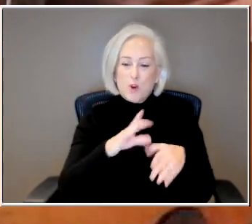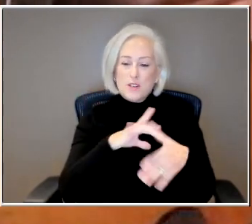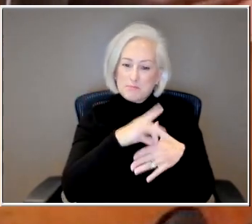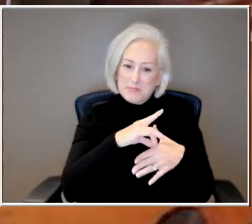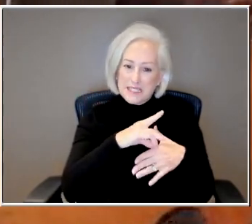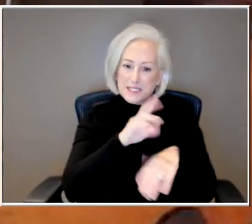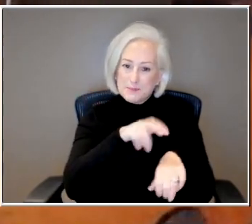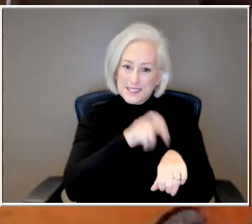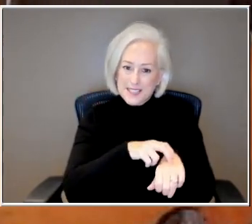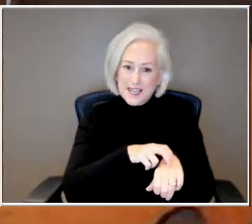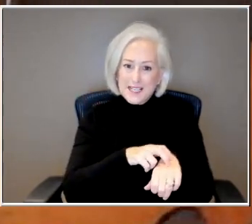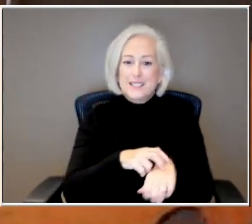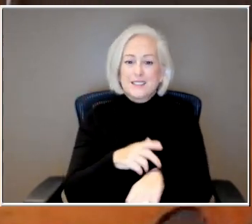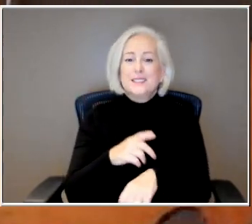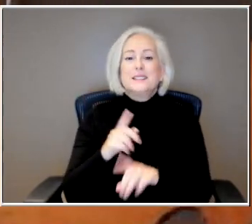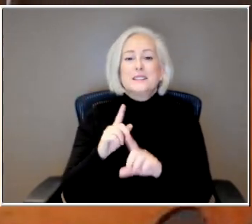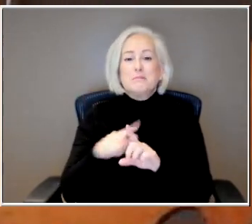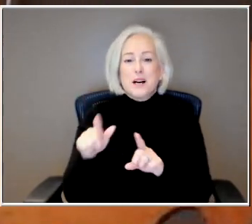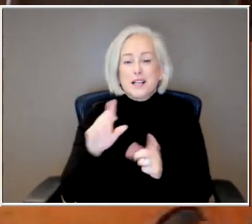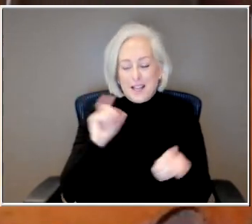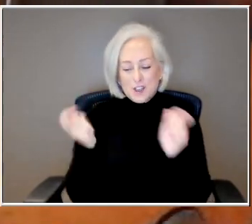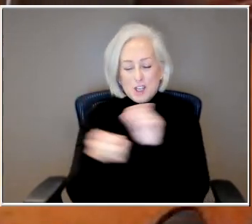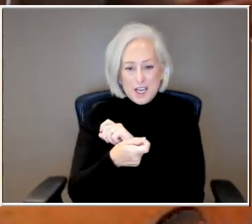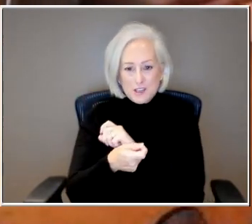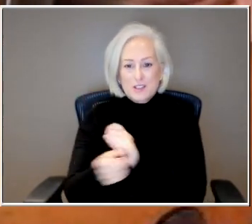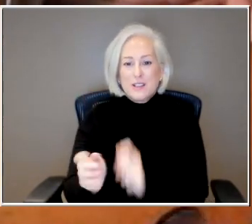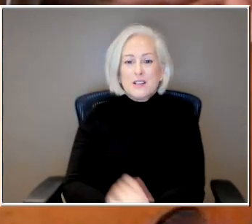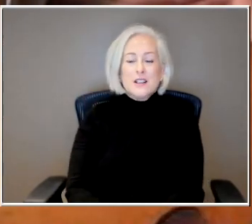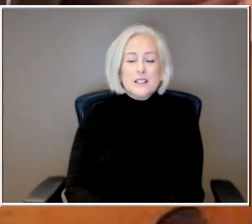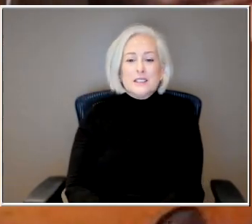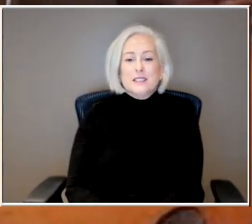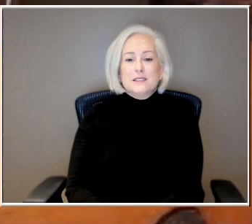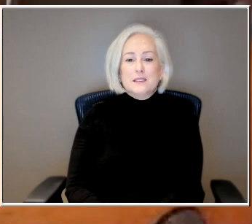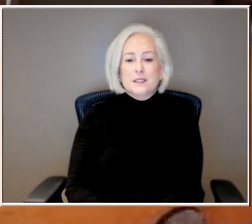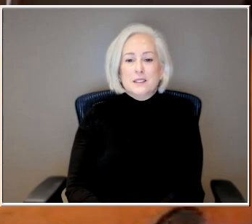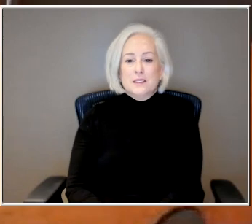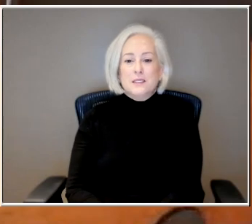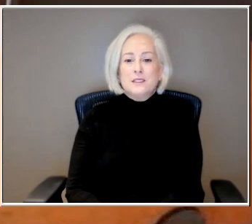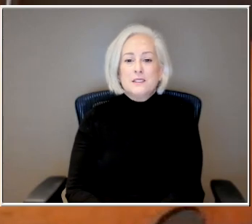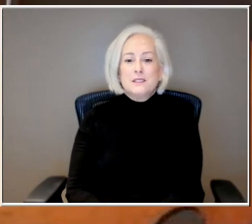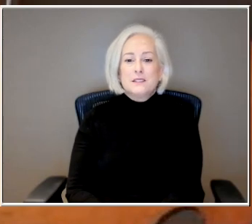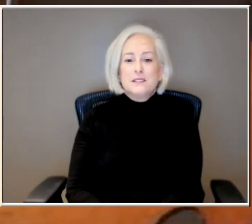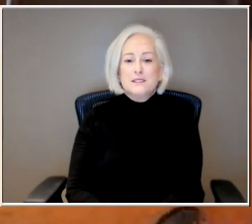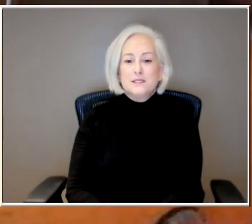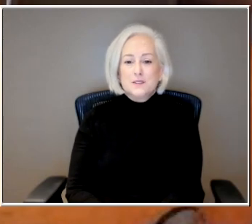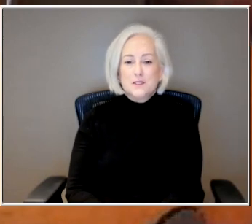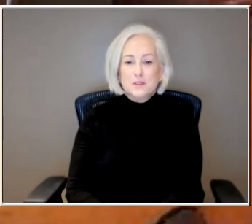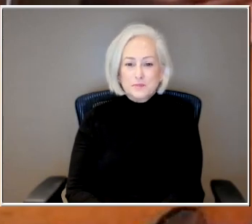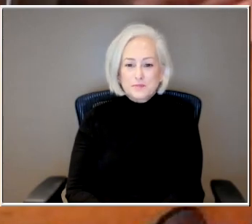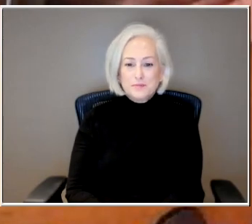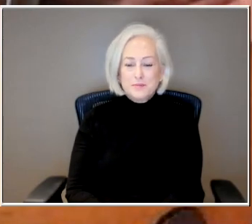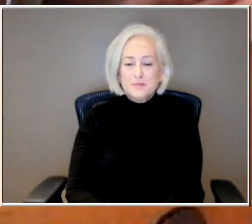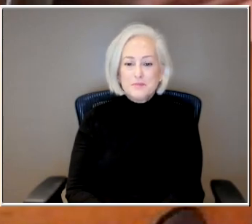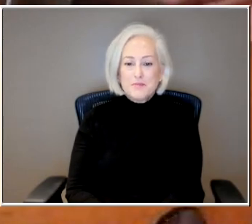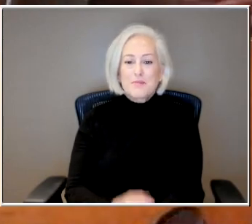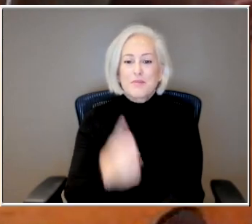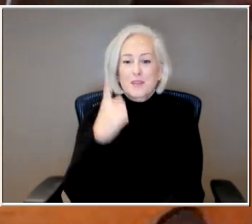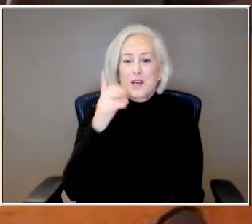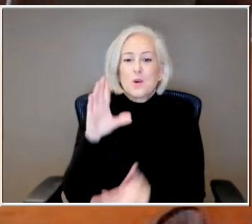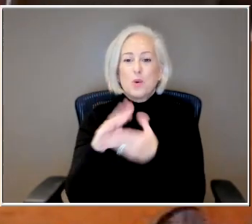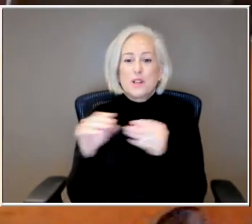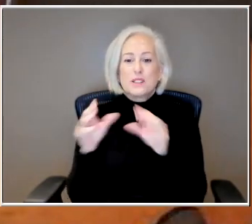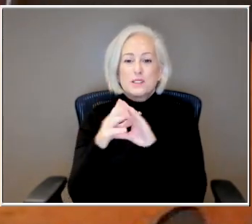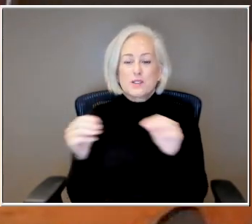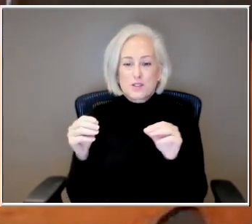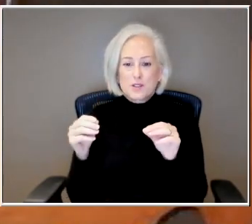learned to adapt real well to it. And I can remember this. I'll share this story real quick. Last time I seen